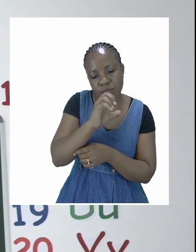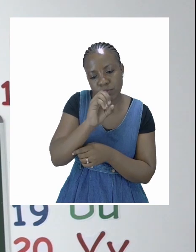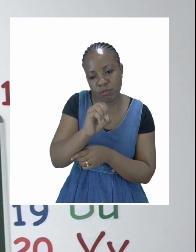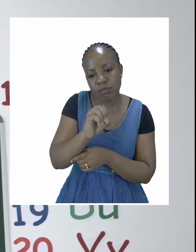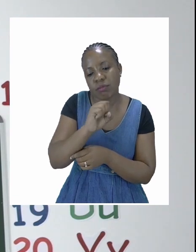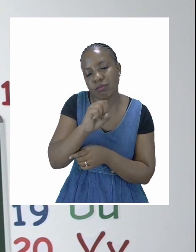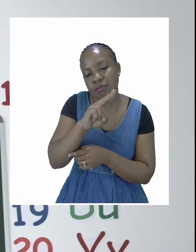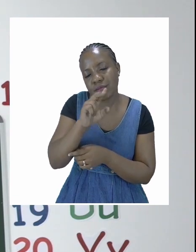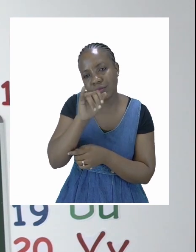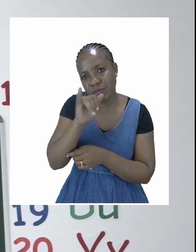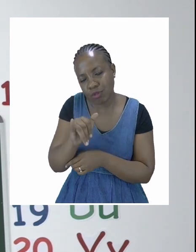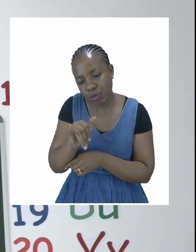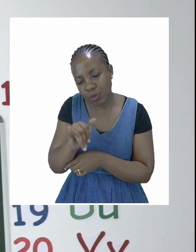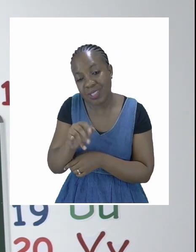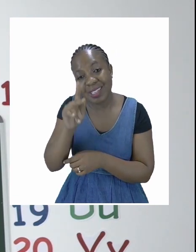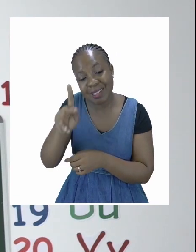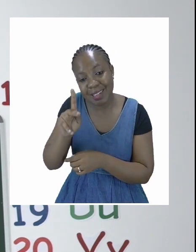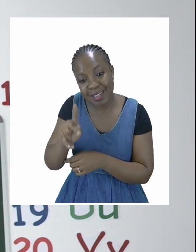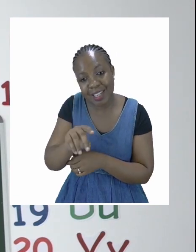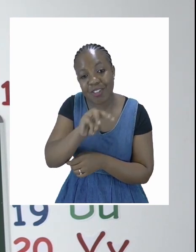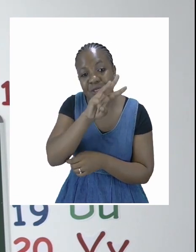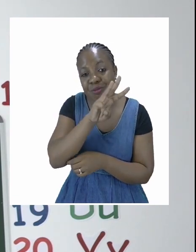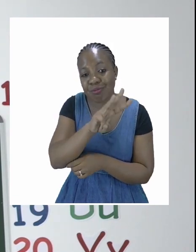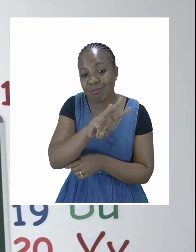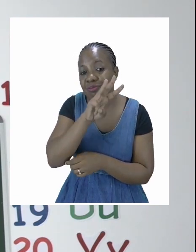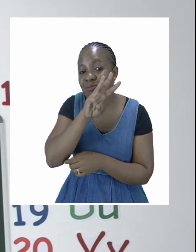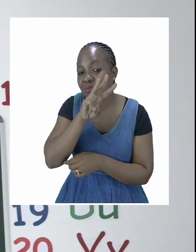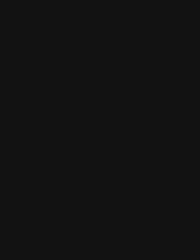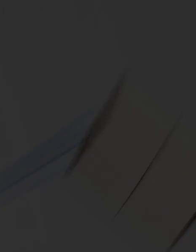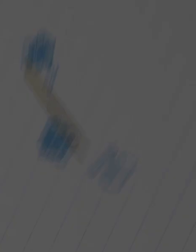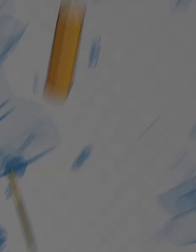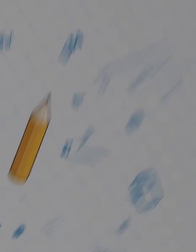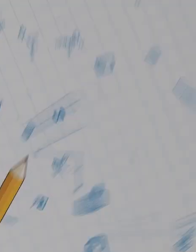our website, Zoshi Online.